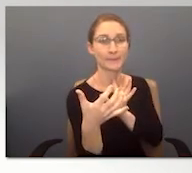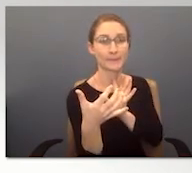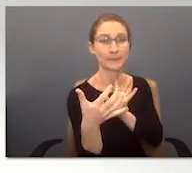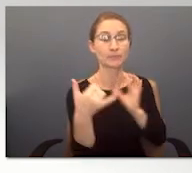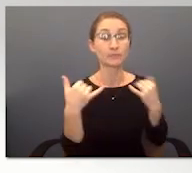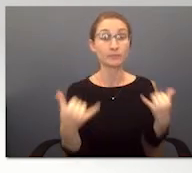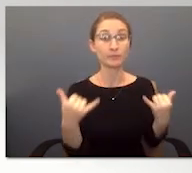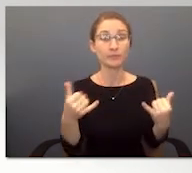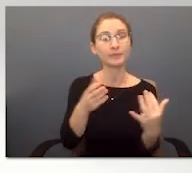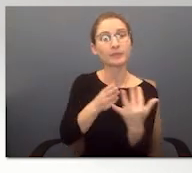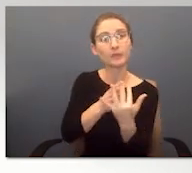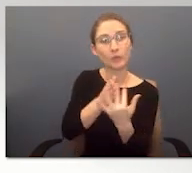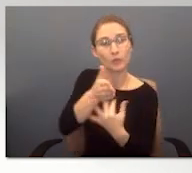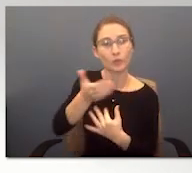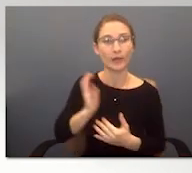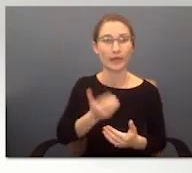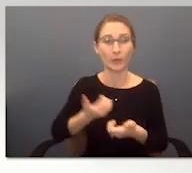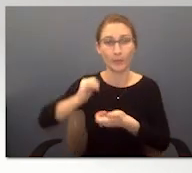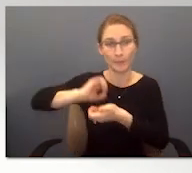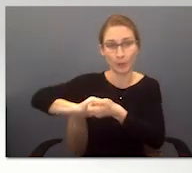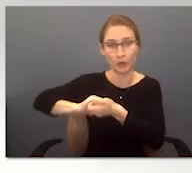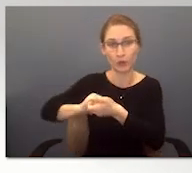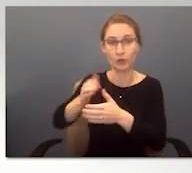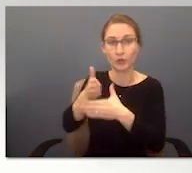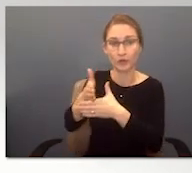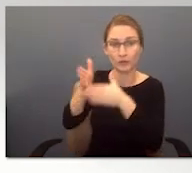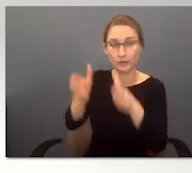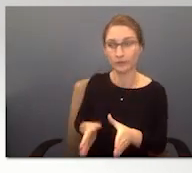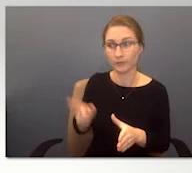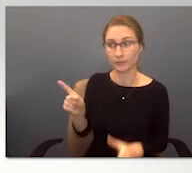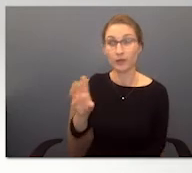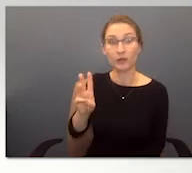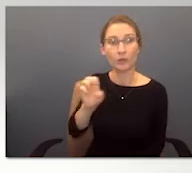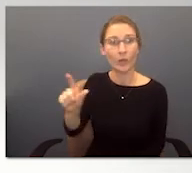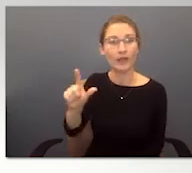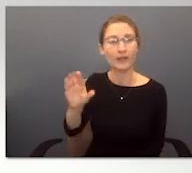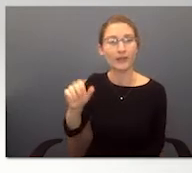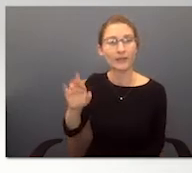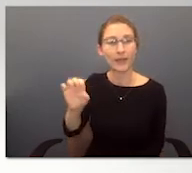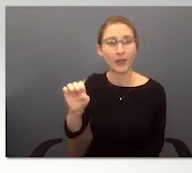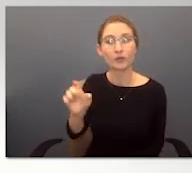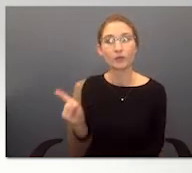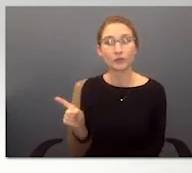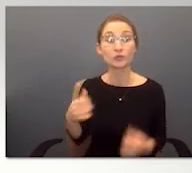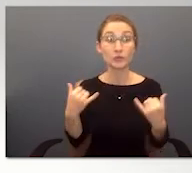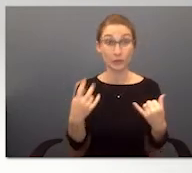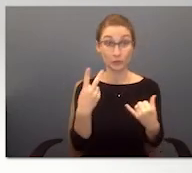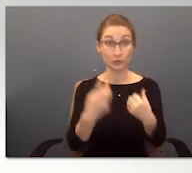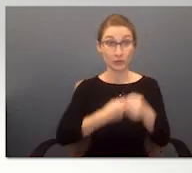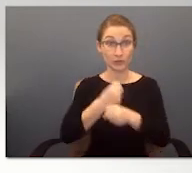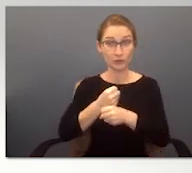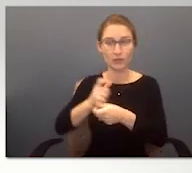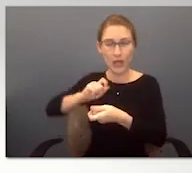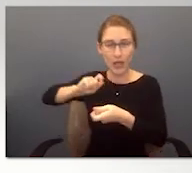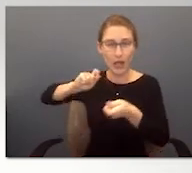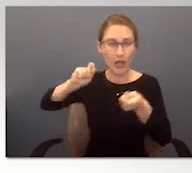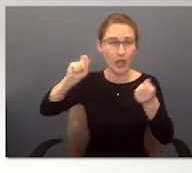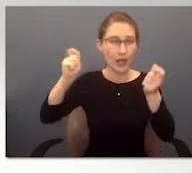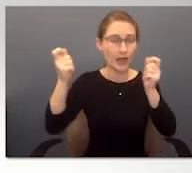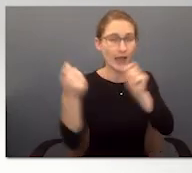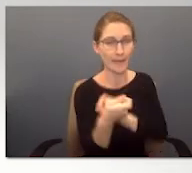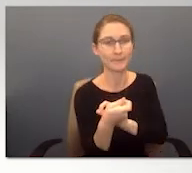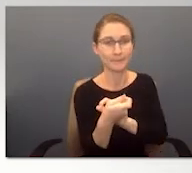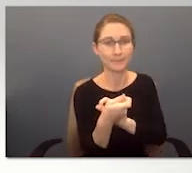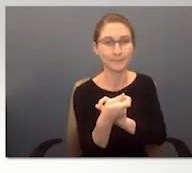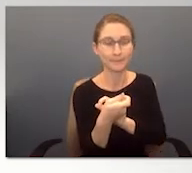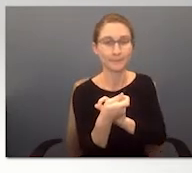is administered through our partner, WellCare. And so things are quite different in the last 2 years, I know, and we're in